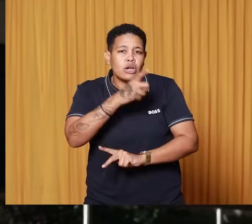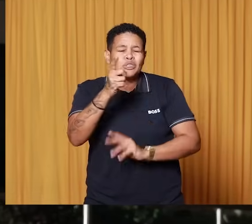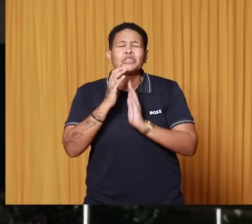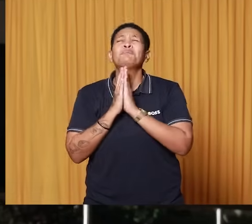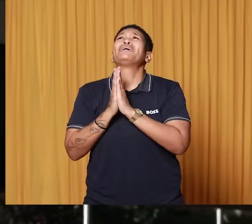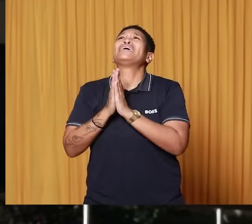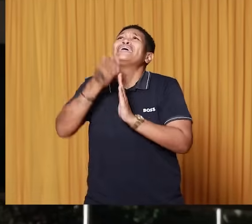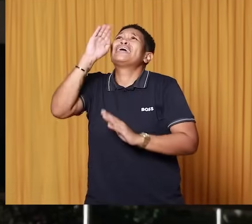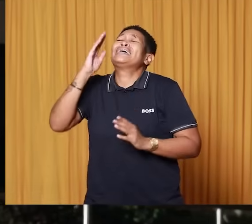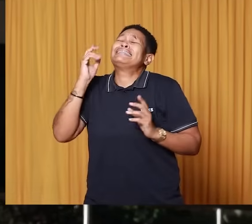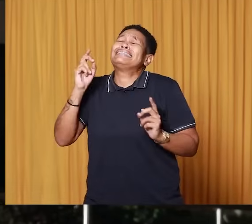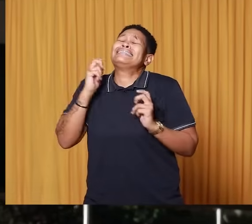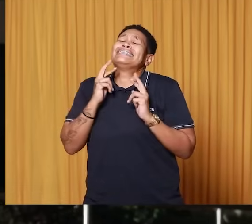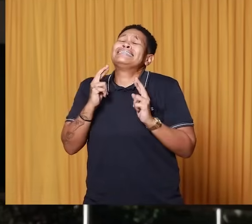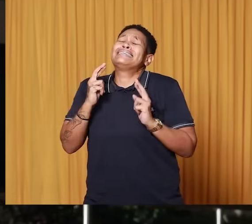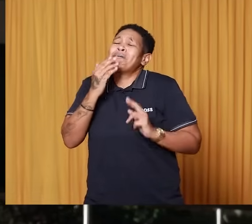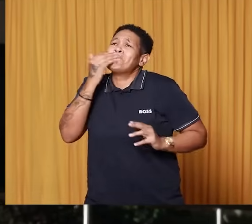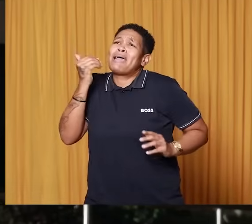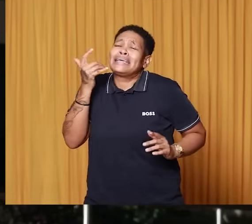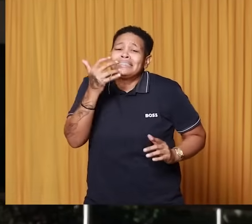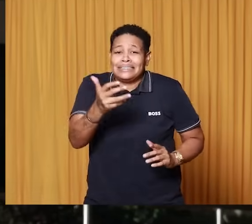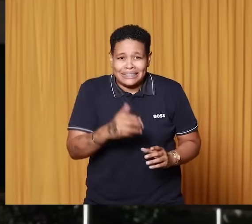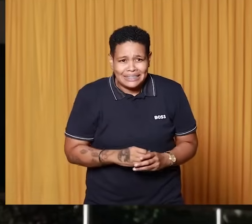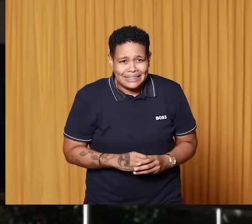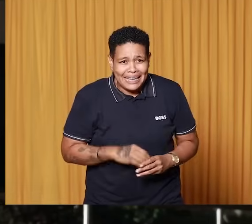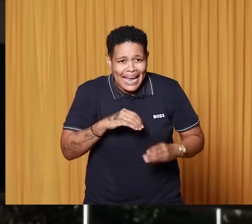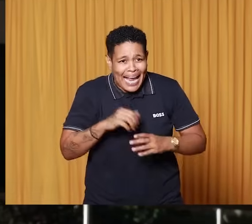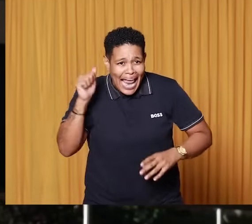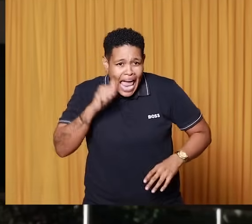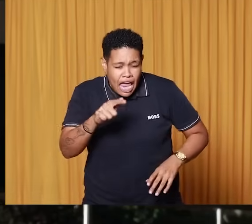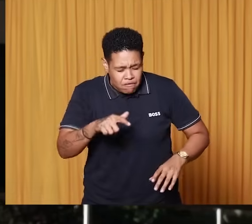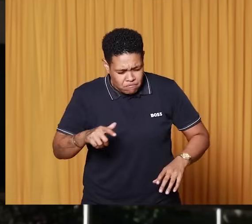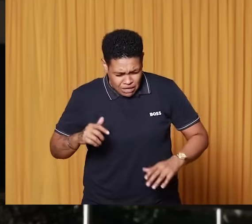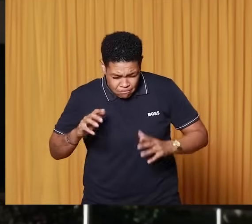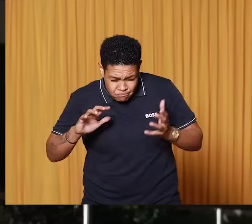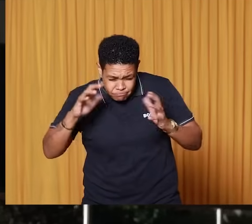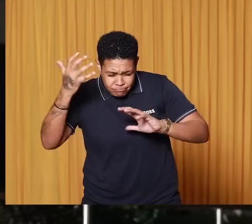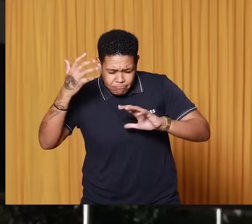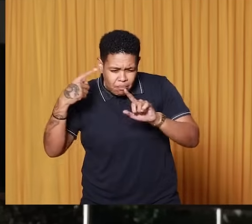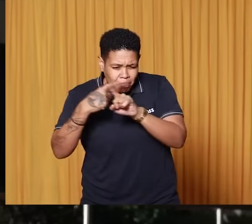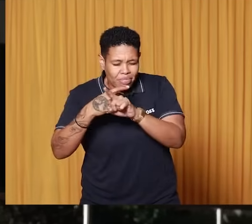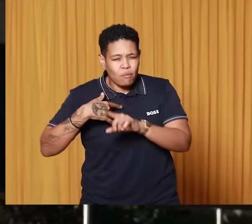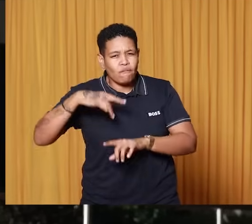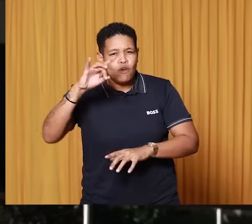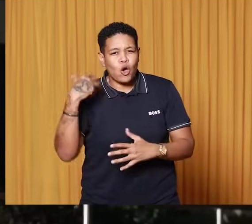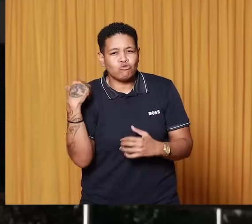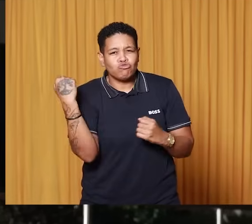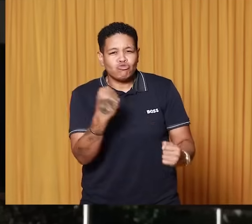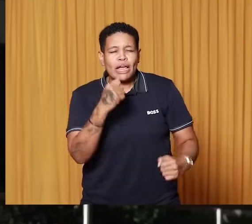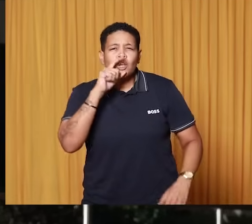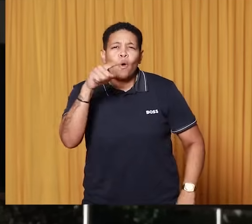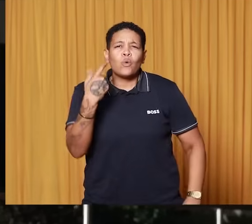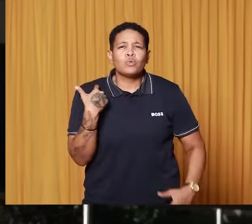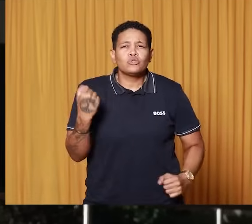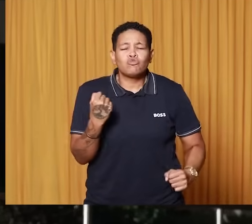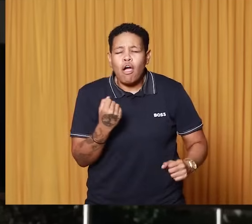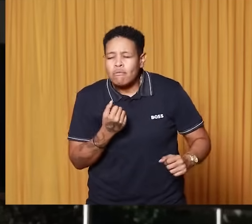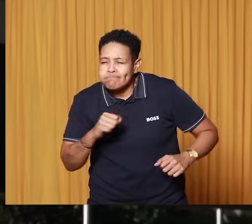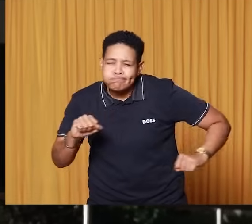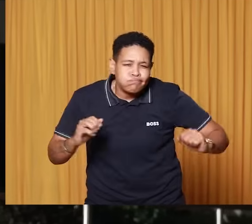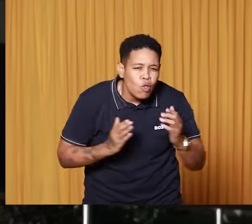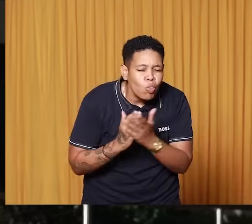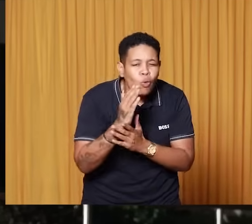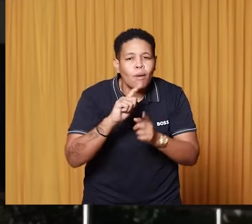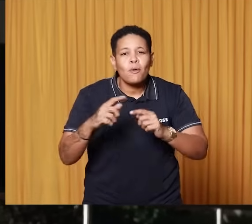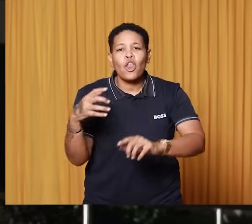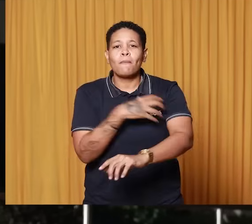pray for the best. In every adversity, we have found strength, not only in our resilience, but in the power